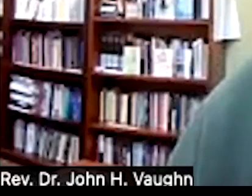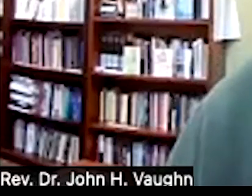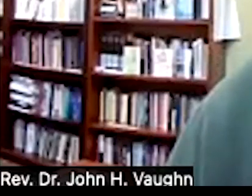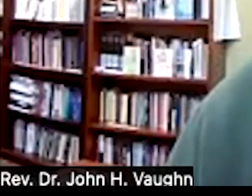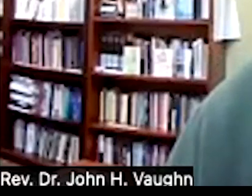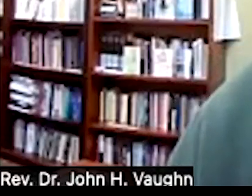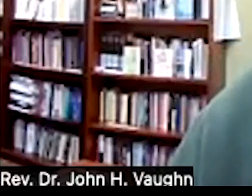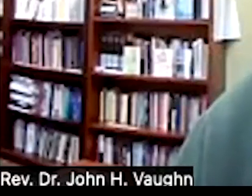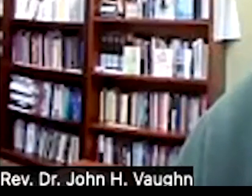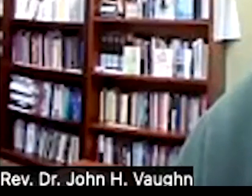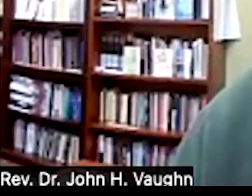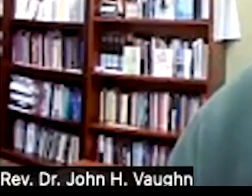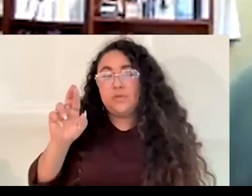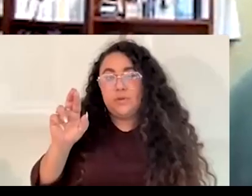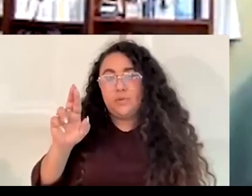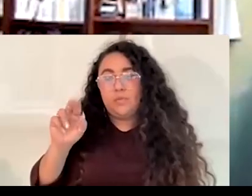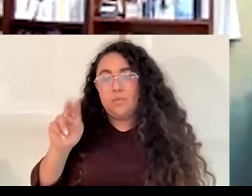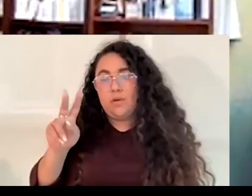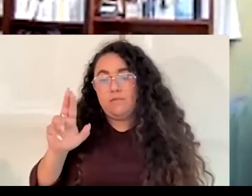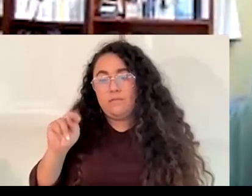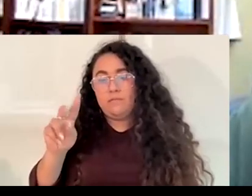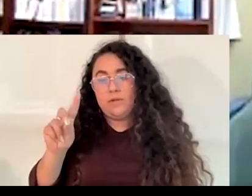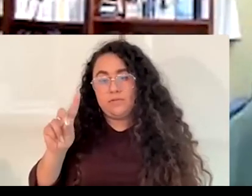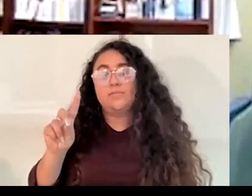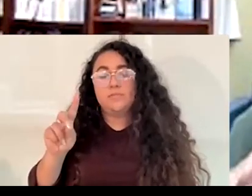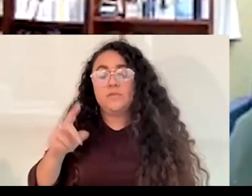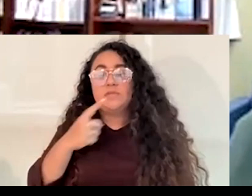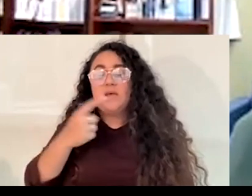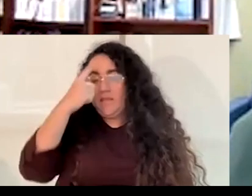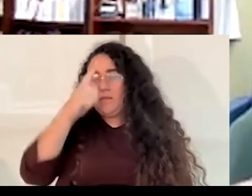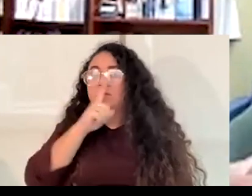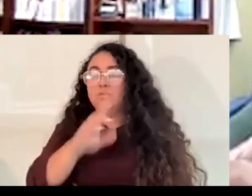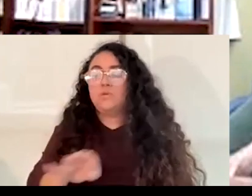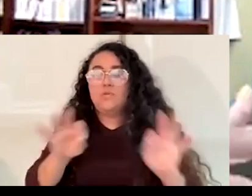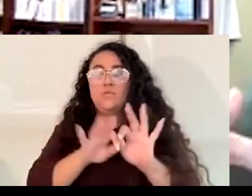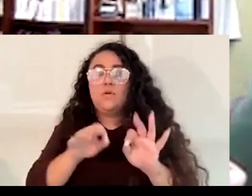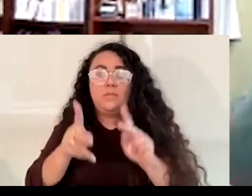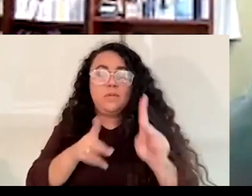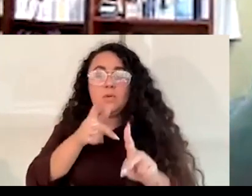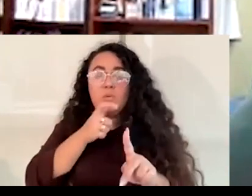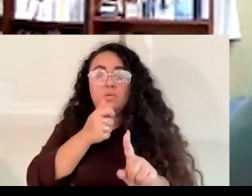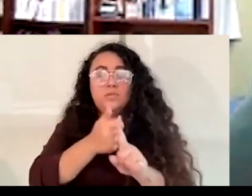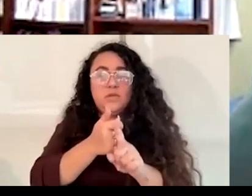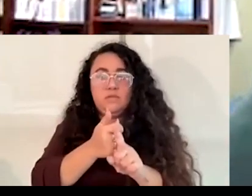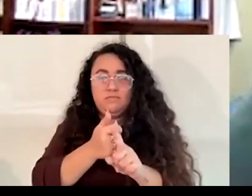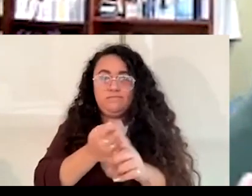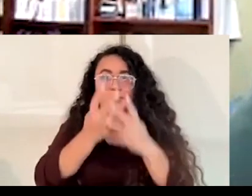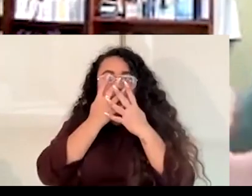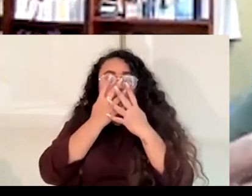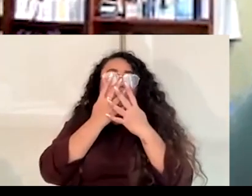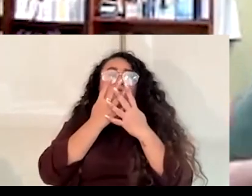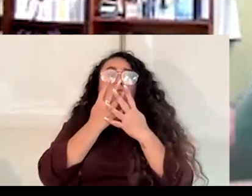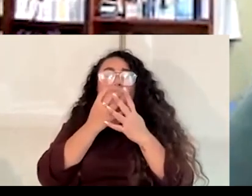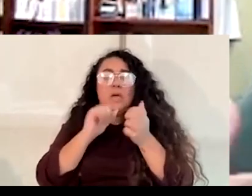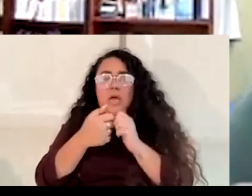I think it's important for those that, you know, find themselves at least in incarceration. How do you continue